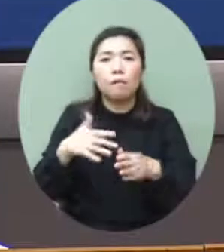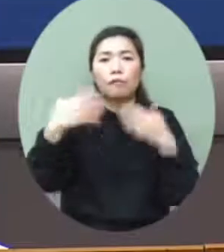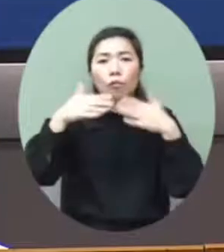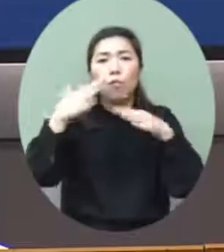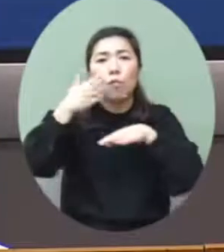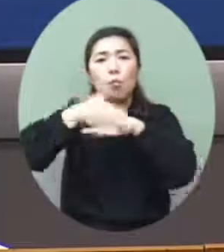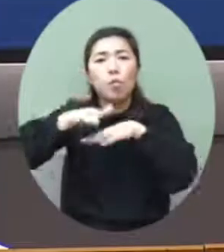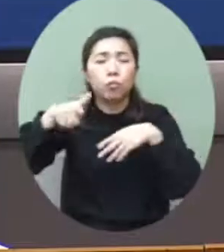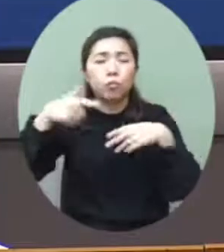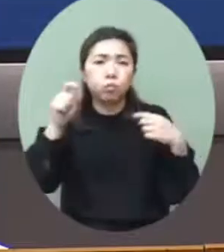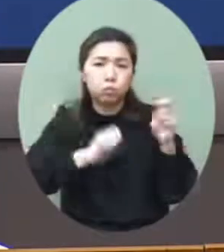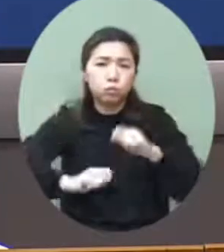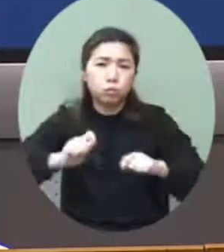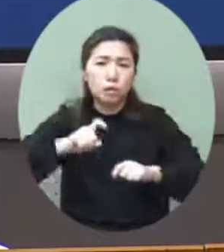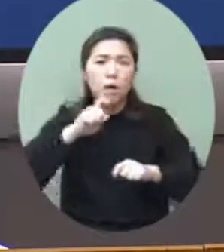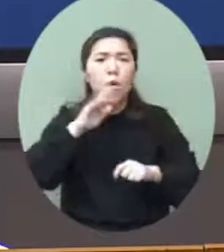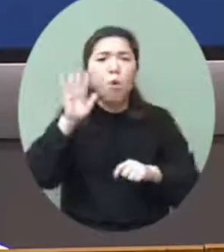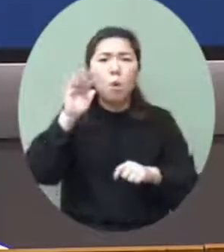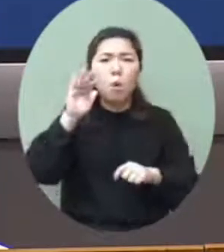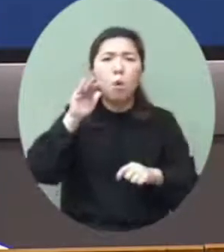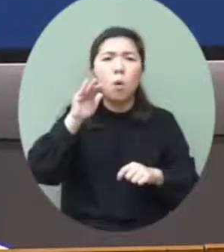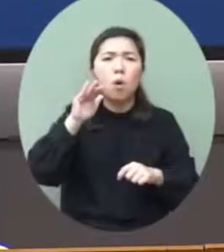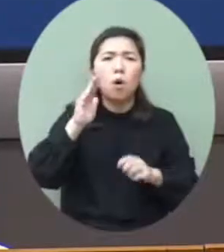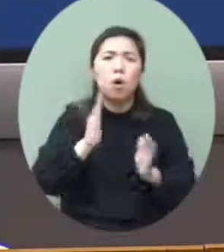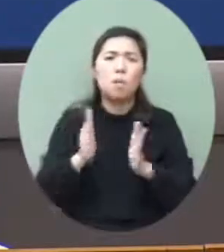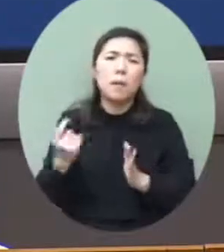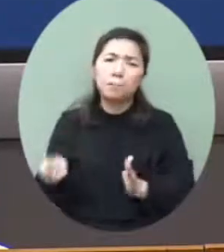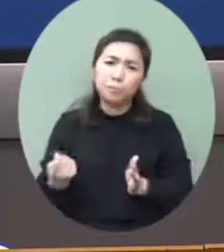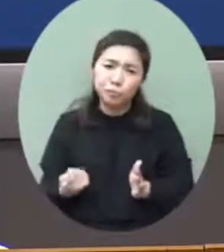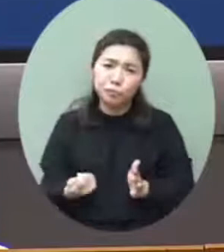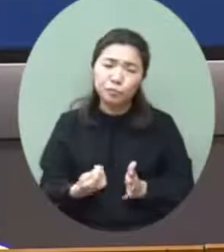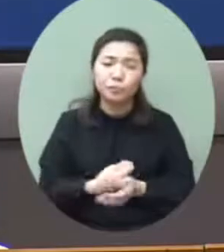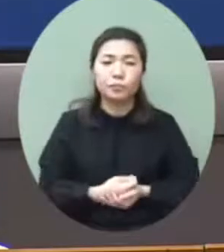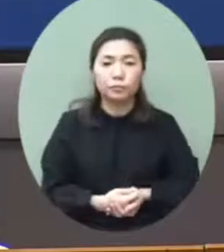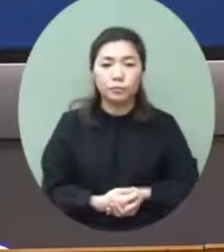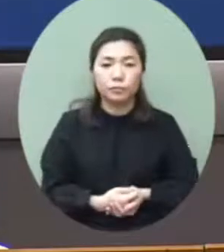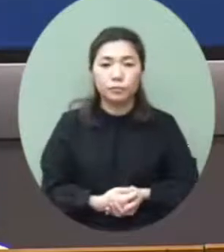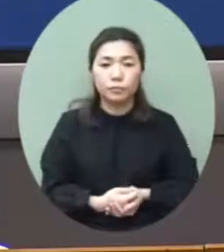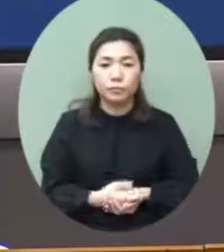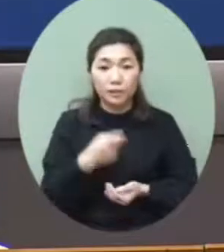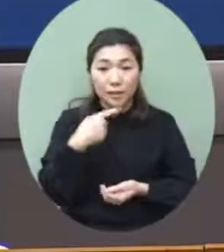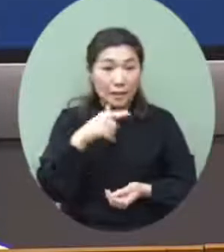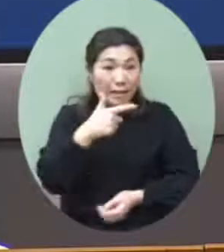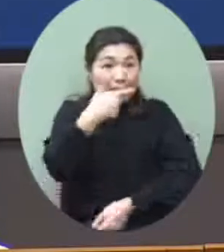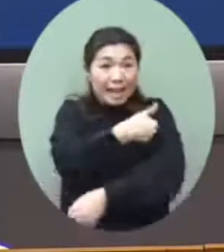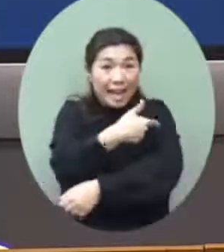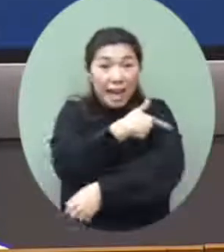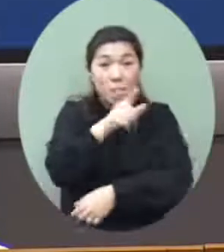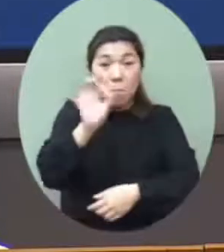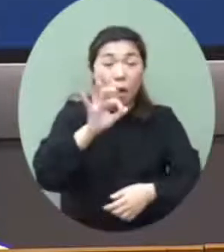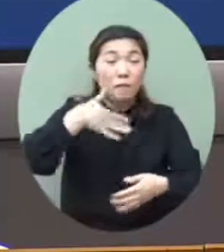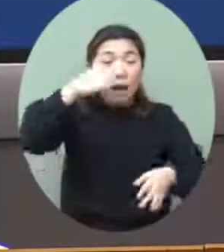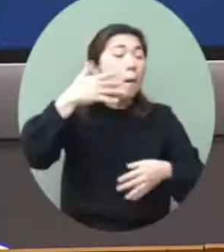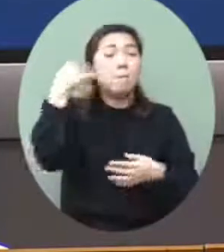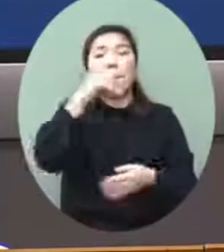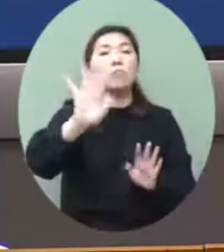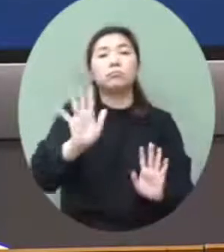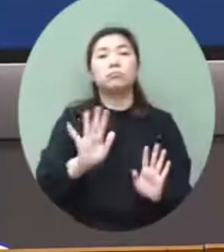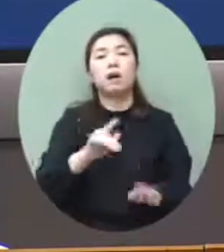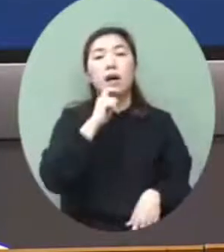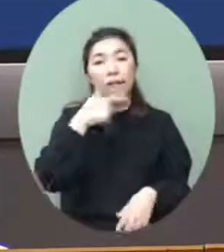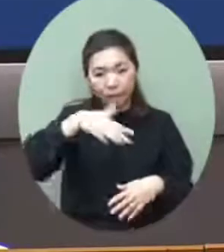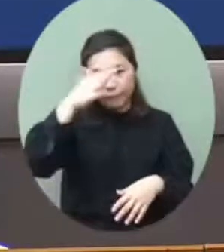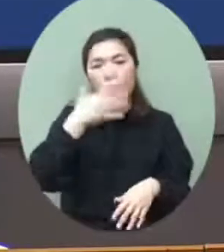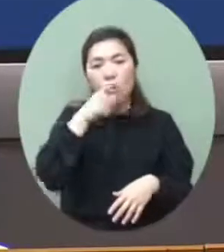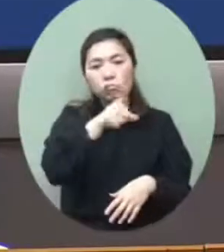vaccination, there will be more room for schools to arrange lessons and extracurricular